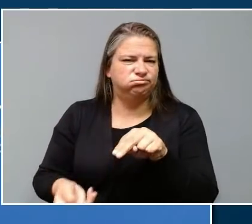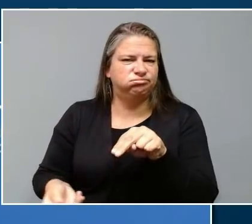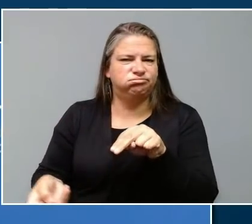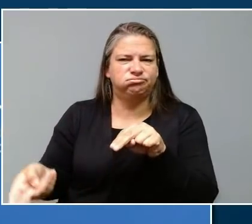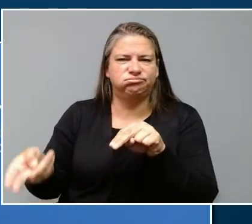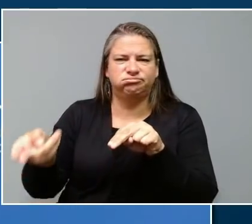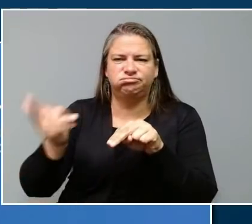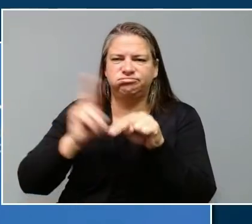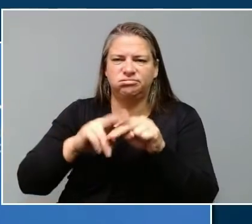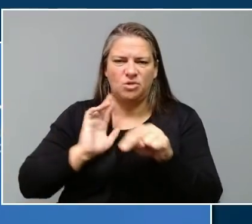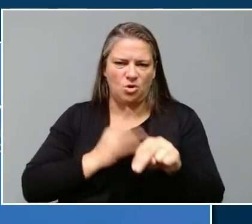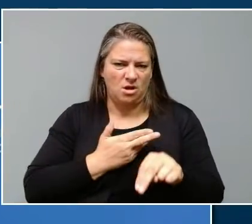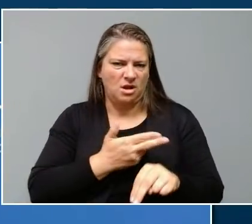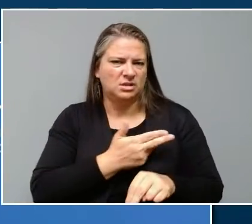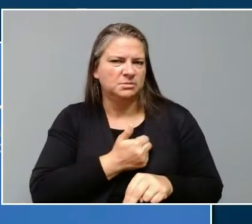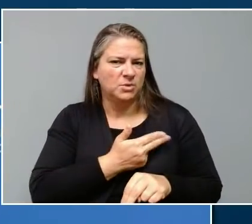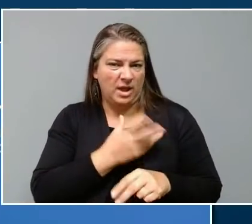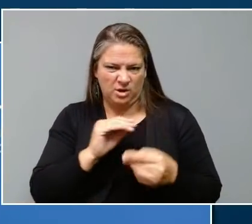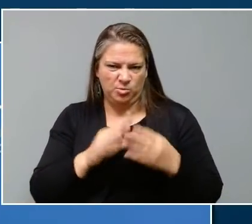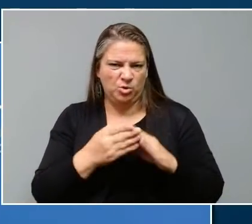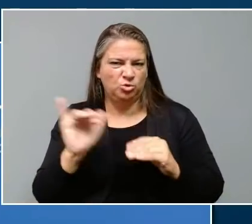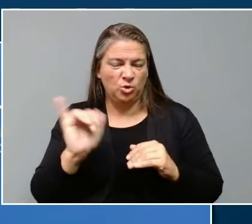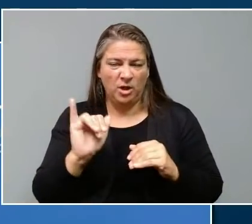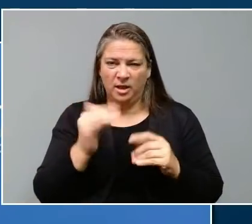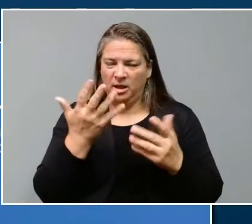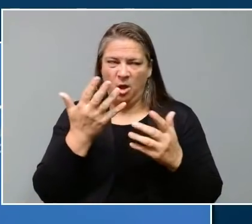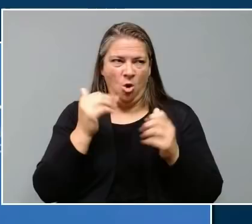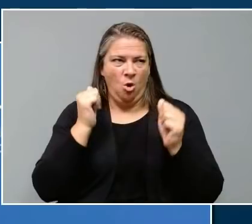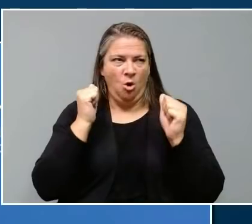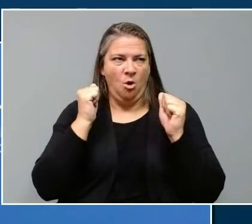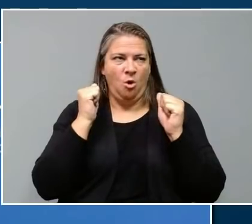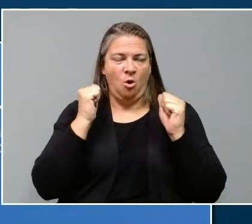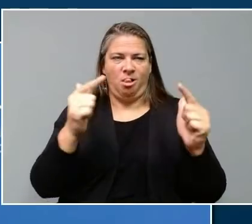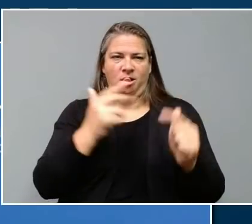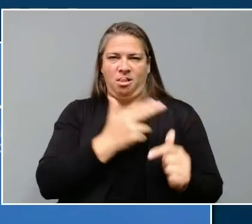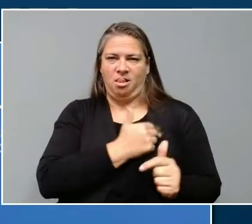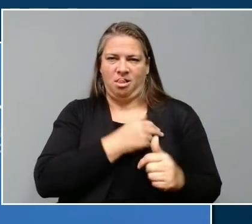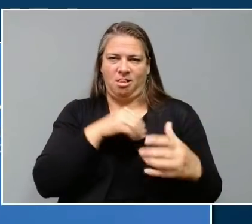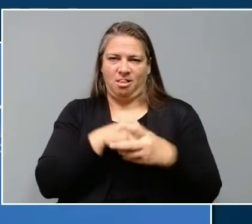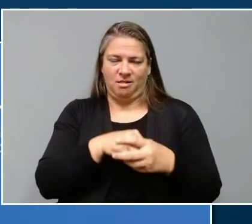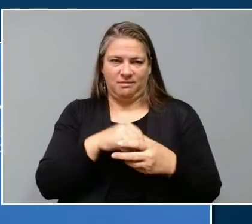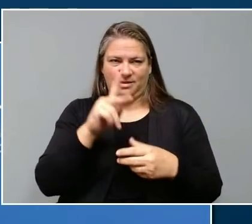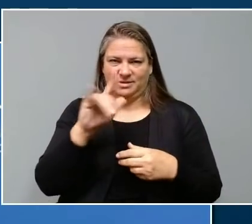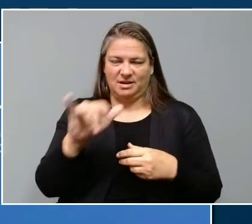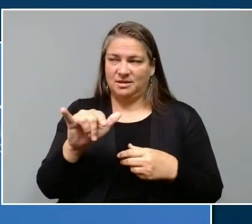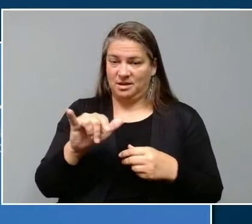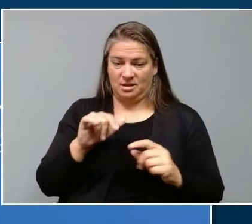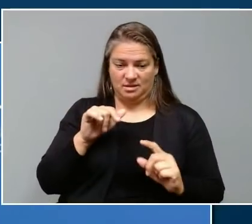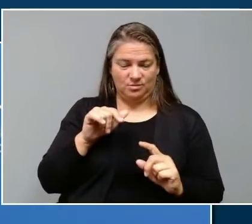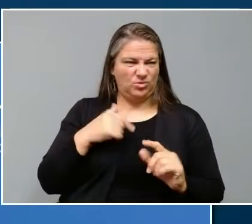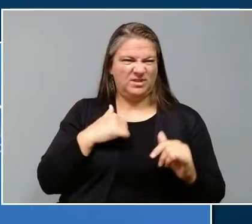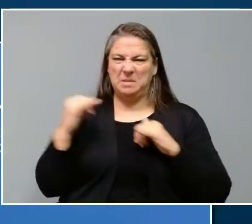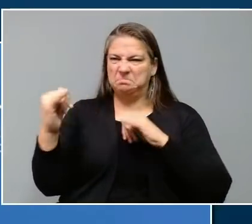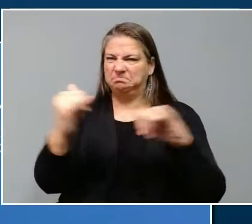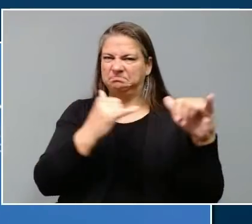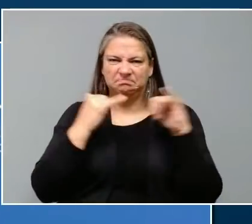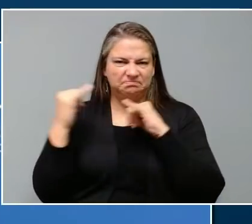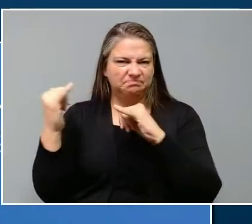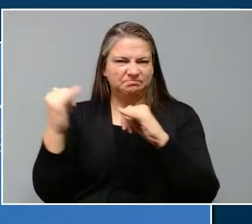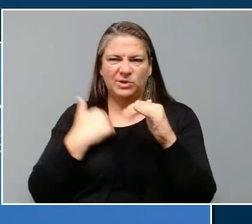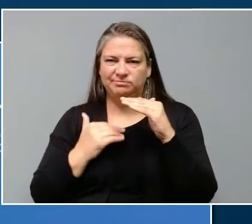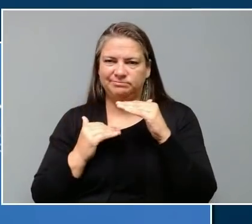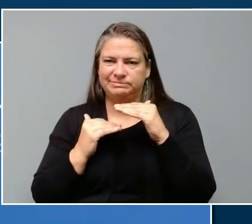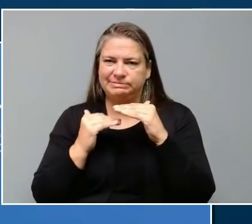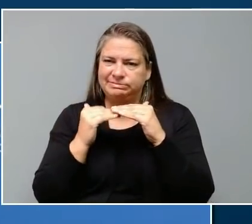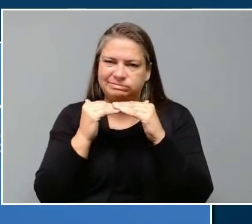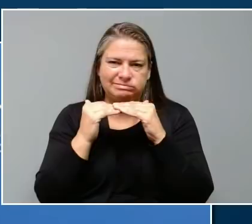hospital and community. Like every other healthcare facility in Kentucky, Lake Cumberland is operating at the very edge of our capacity. Our team has been